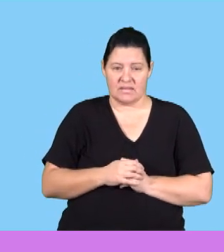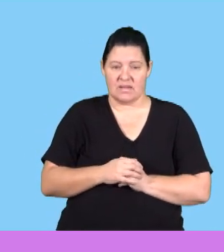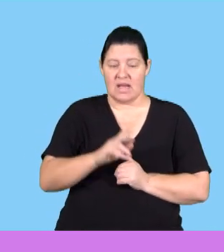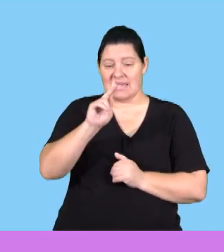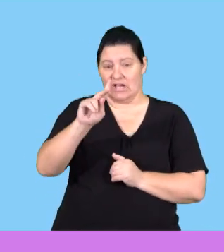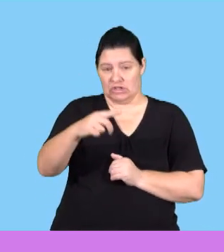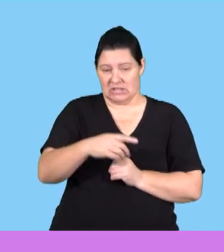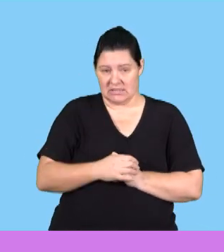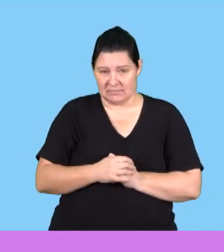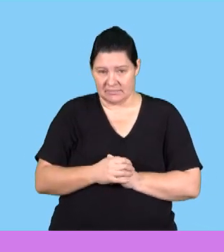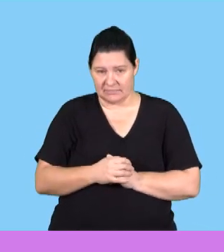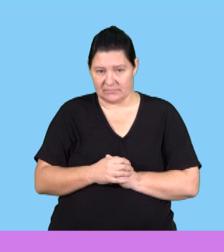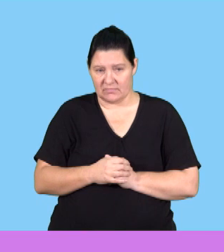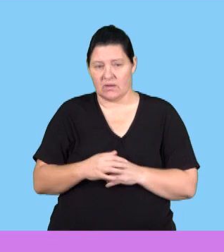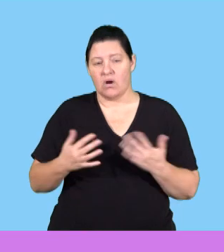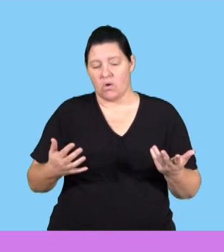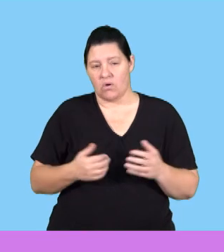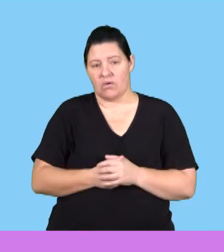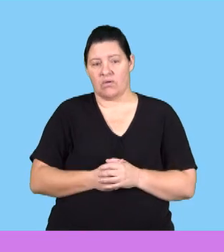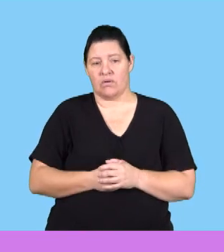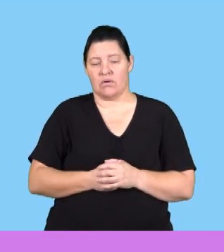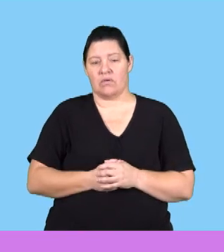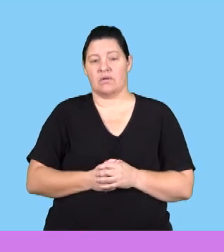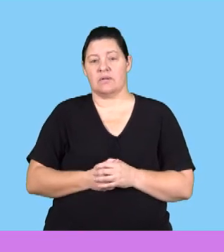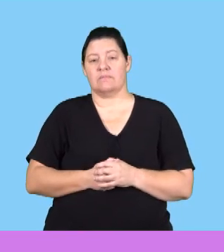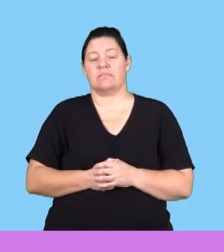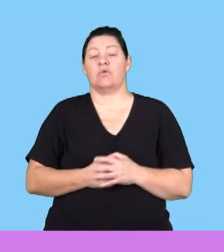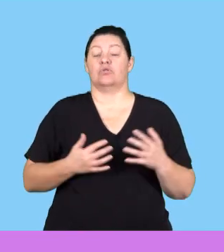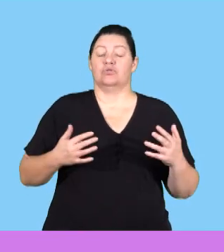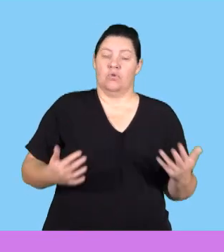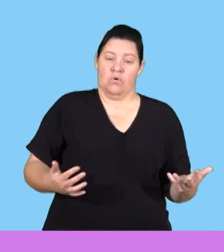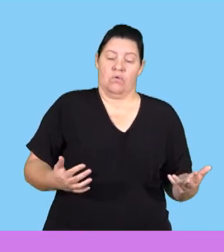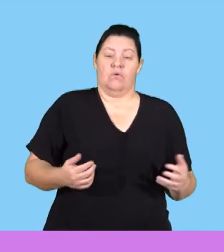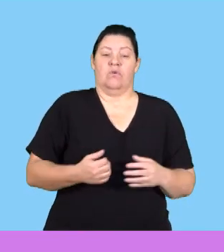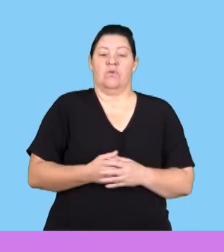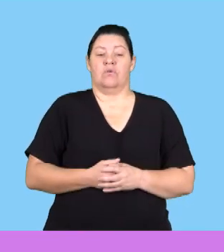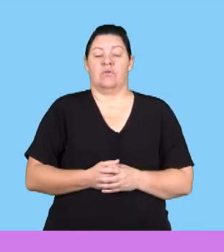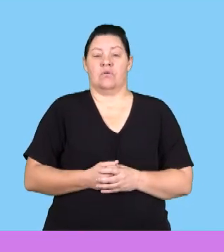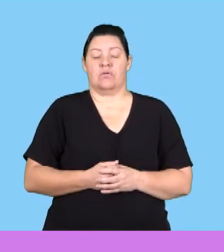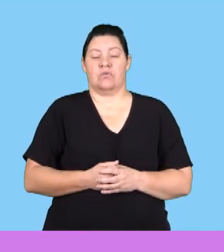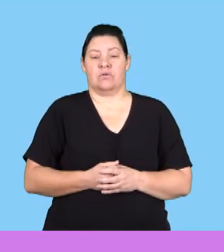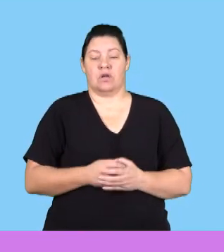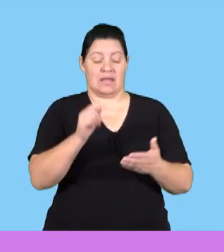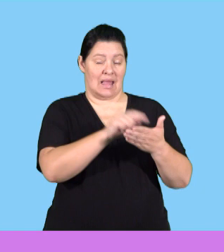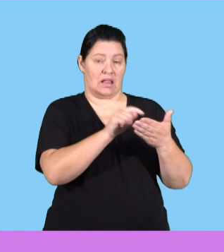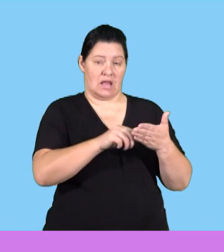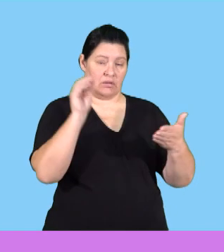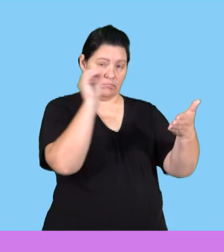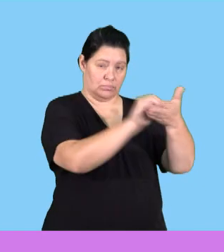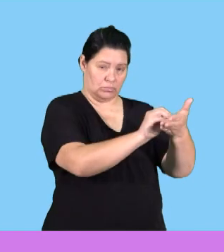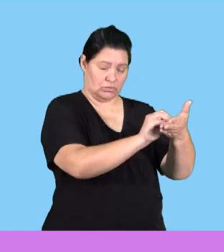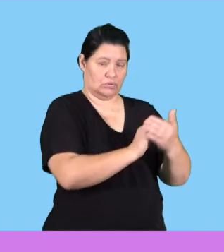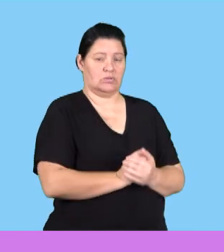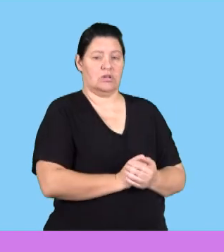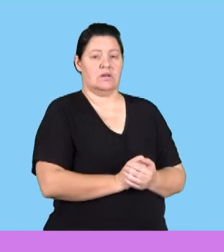17.5 kilograms, or 17 rand, 5 kilograms. So now we can